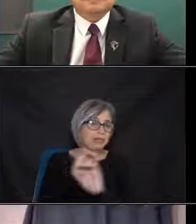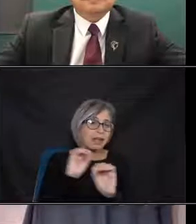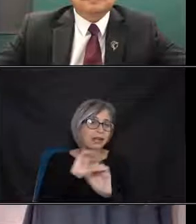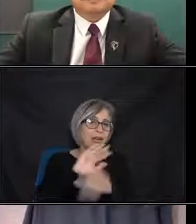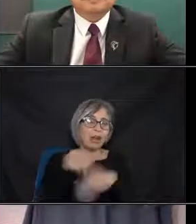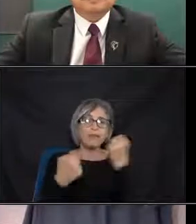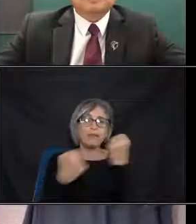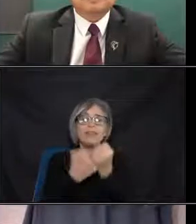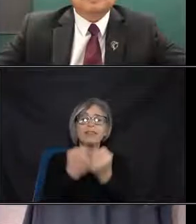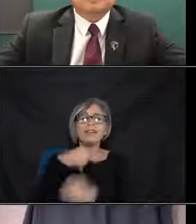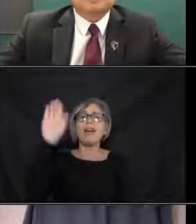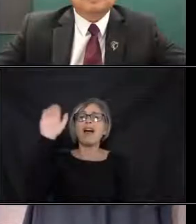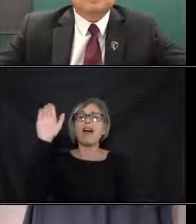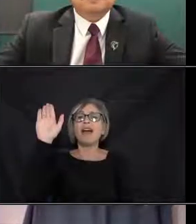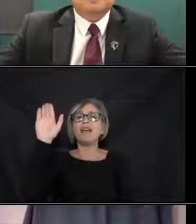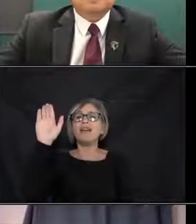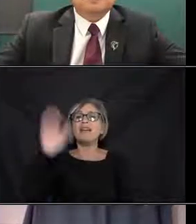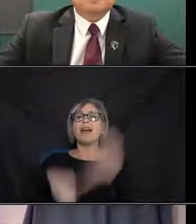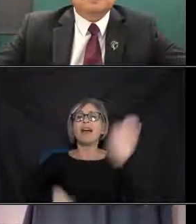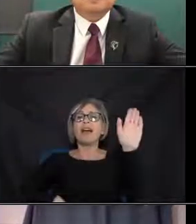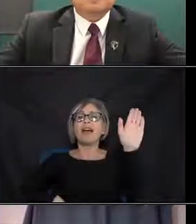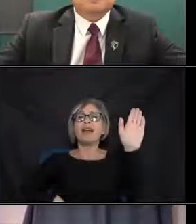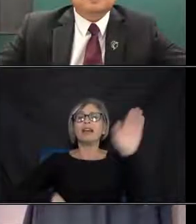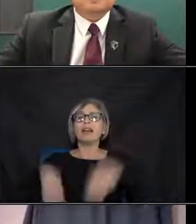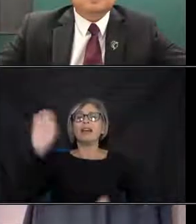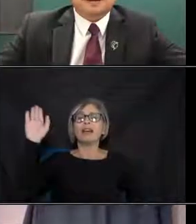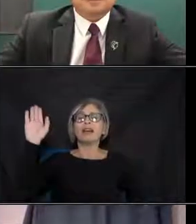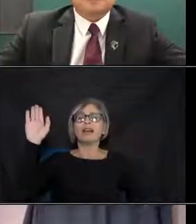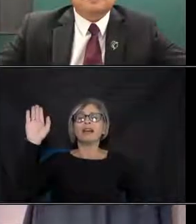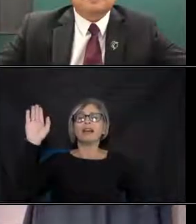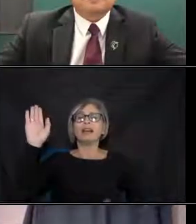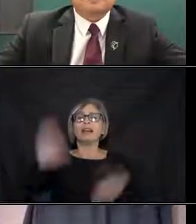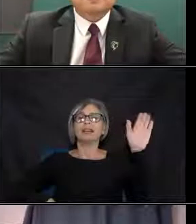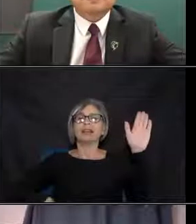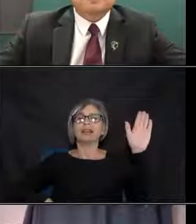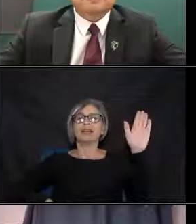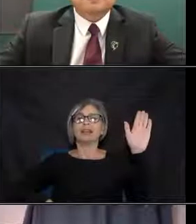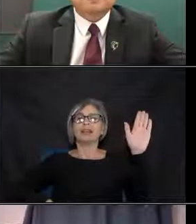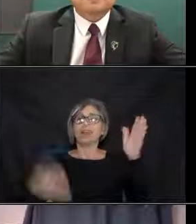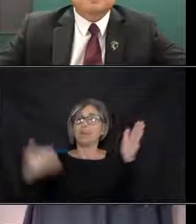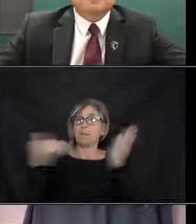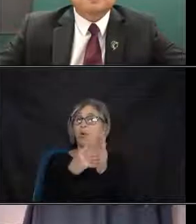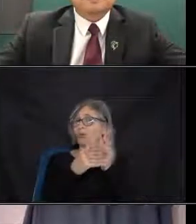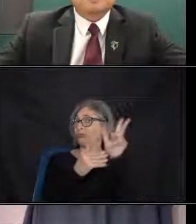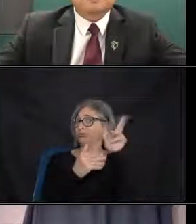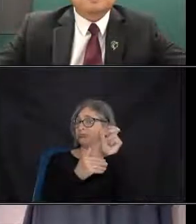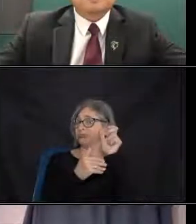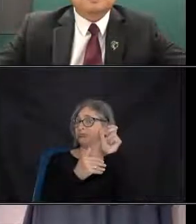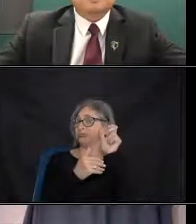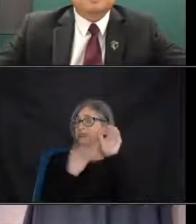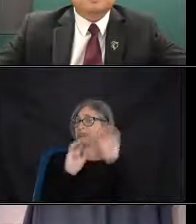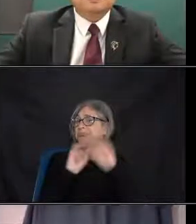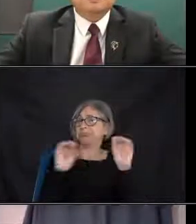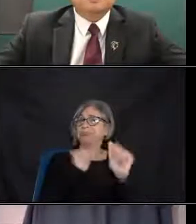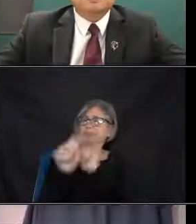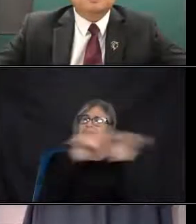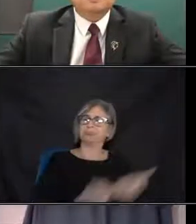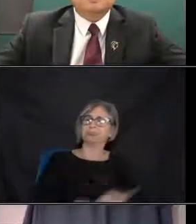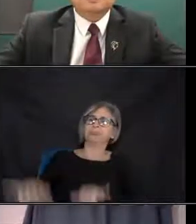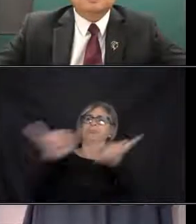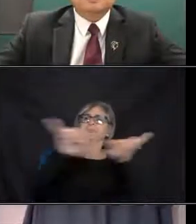favor state so by saying aye. Aye. Aye. Any opposed? Hearing none, motion